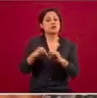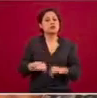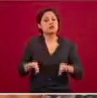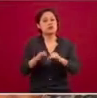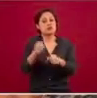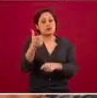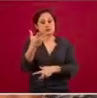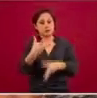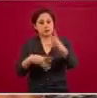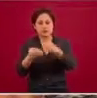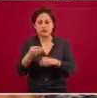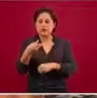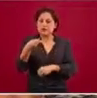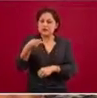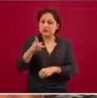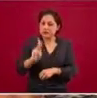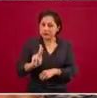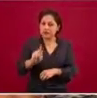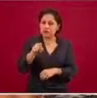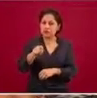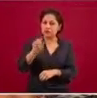Ministry of Health is